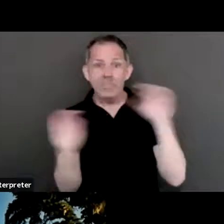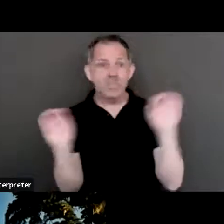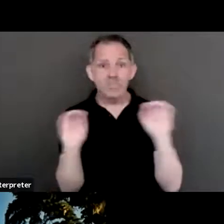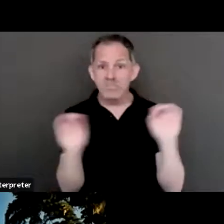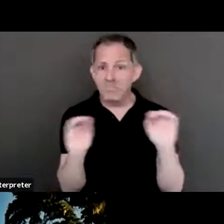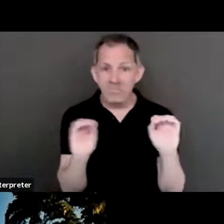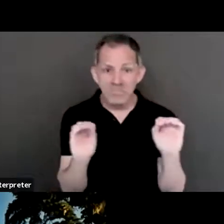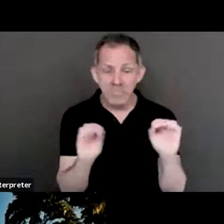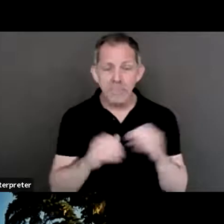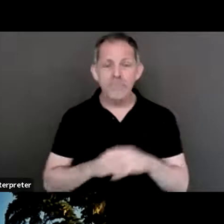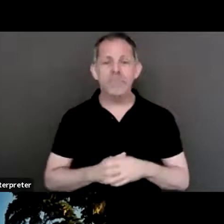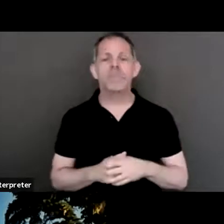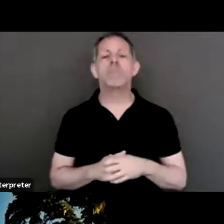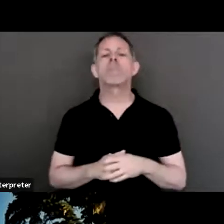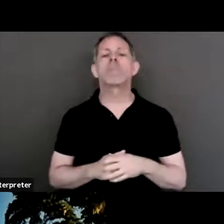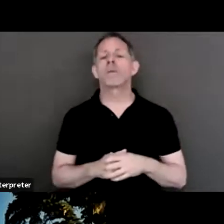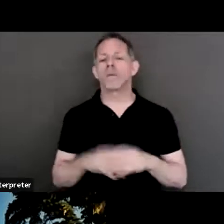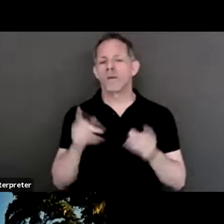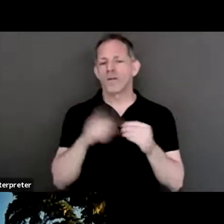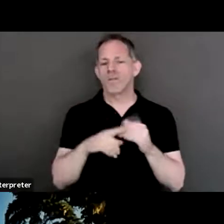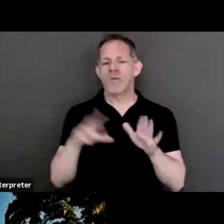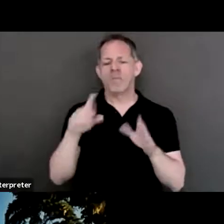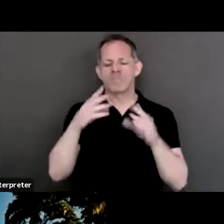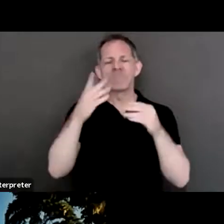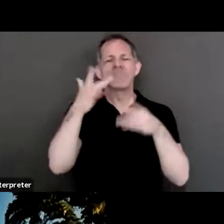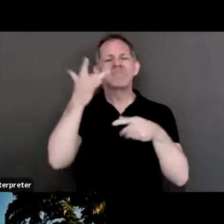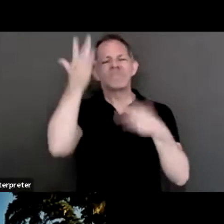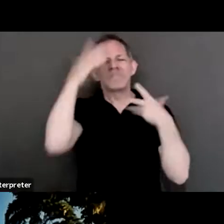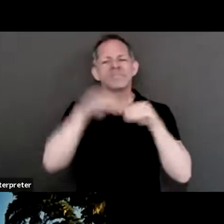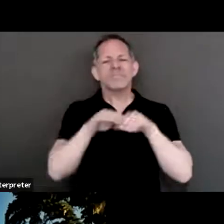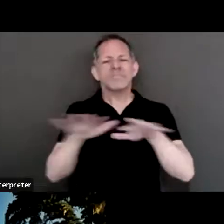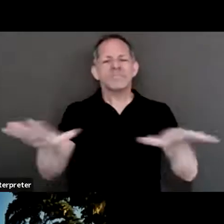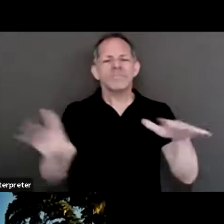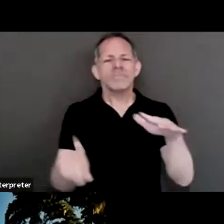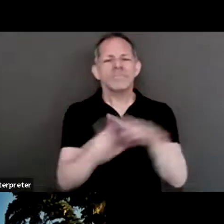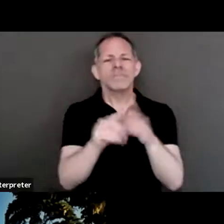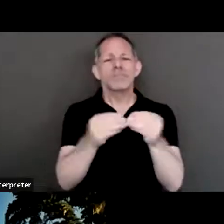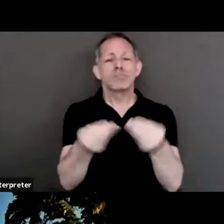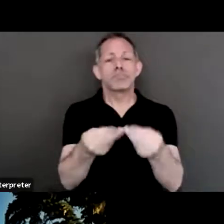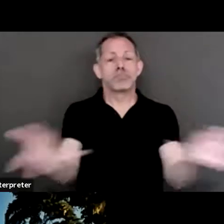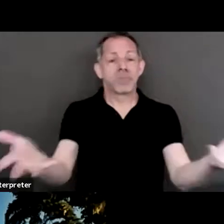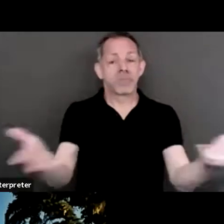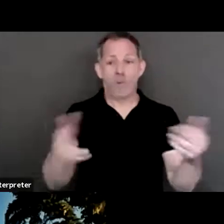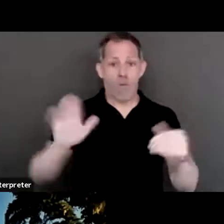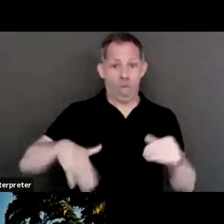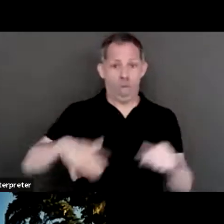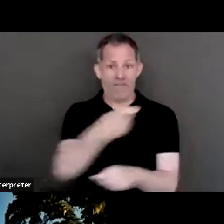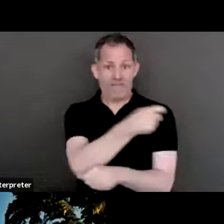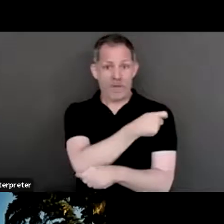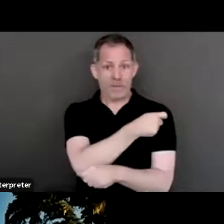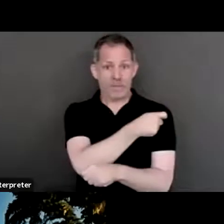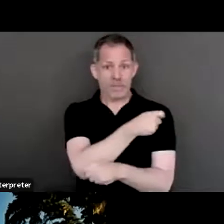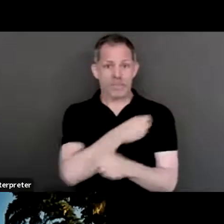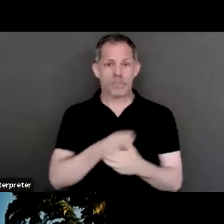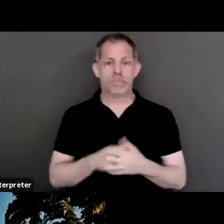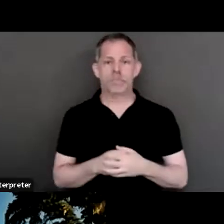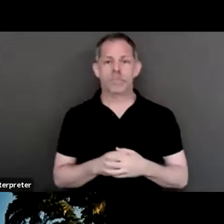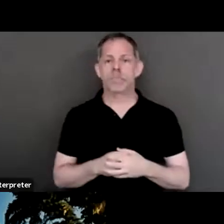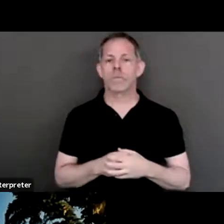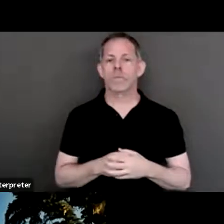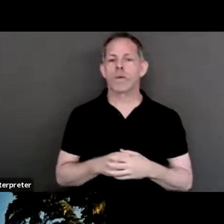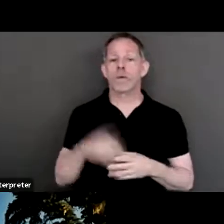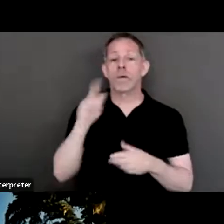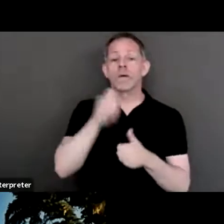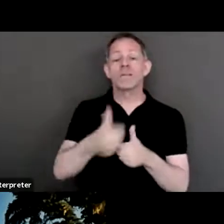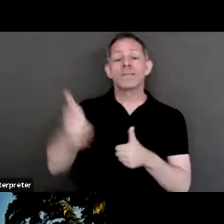among unvaccinated individuals. And then we, as Executive Summers mentioned, the two variants that